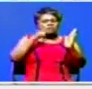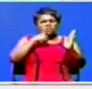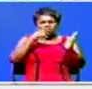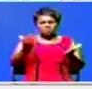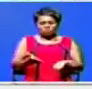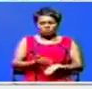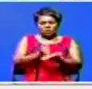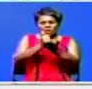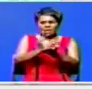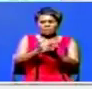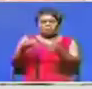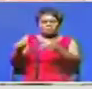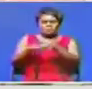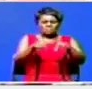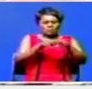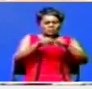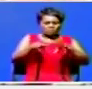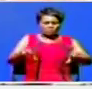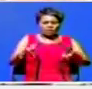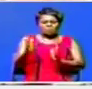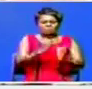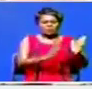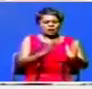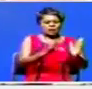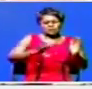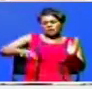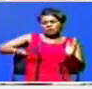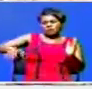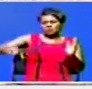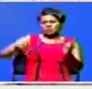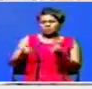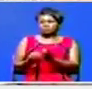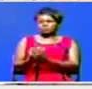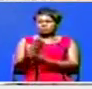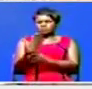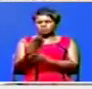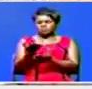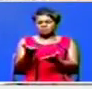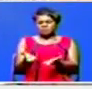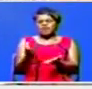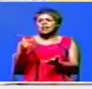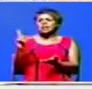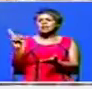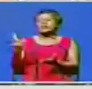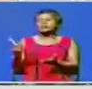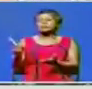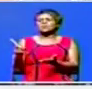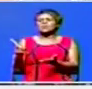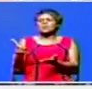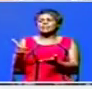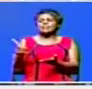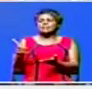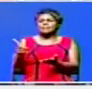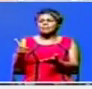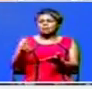enhance KPC's pipeline decentralization plan into the counties by increasing product availability in Nairobi that will feed into span lines